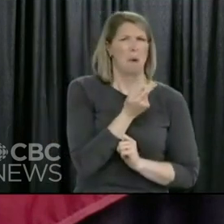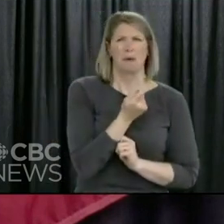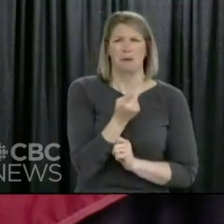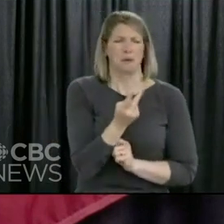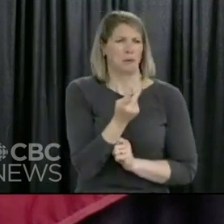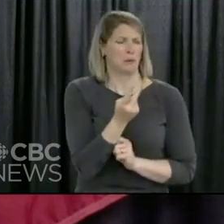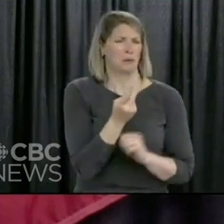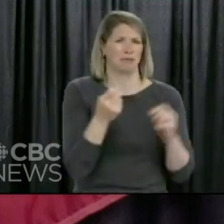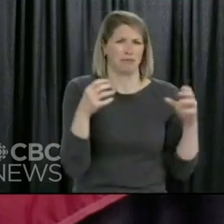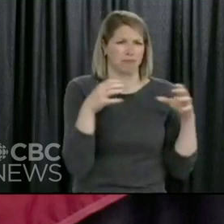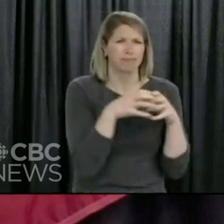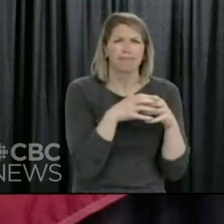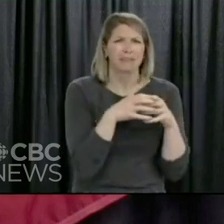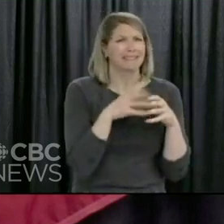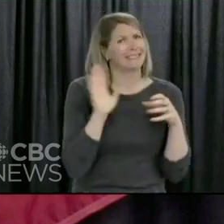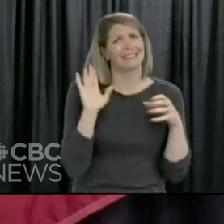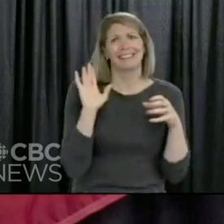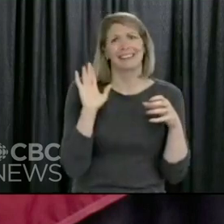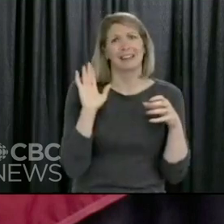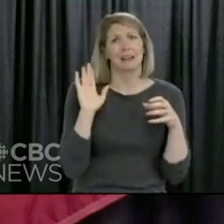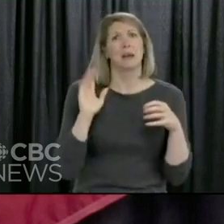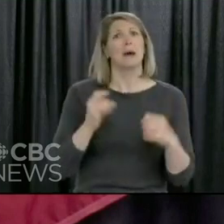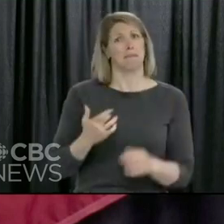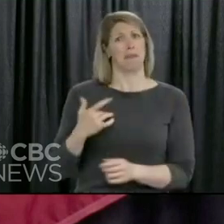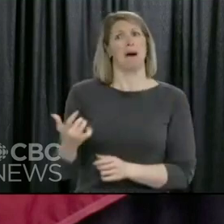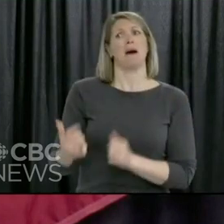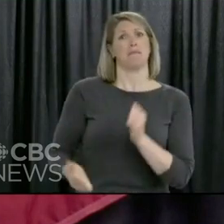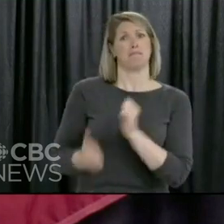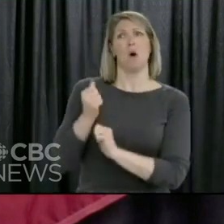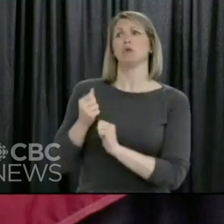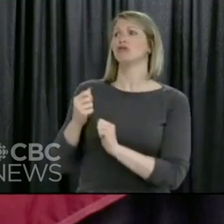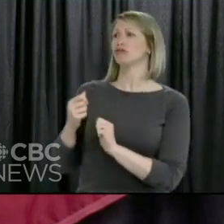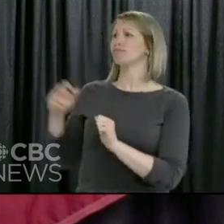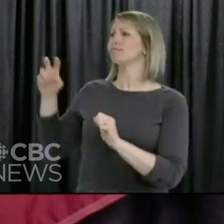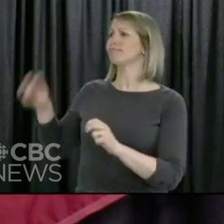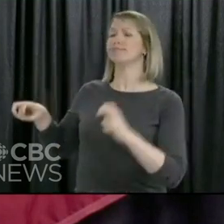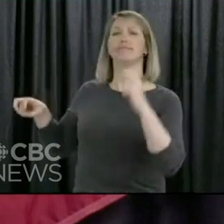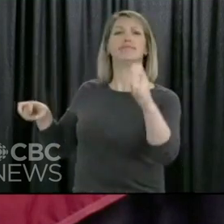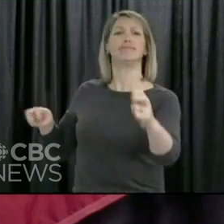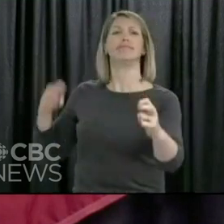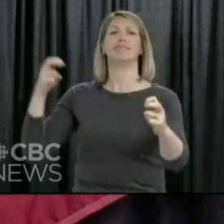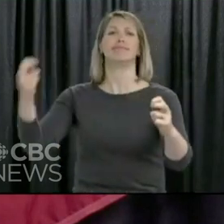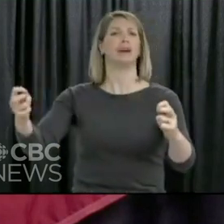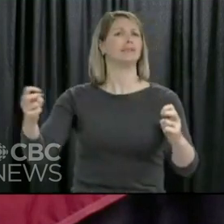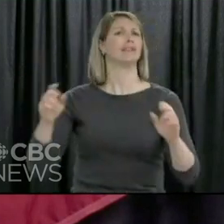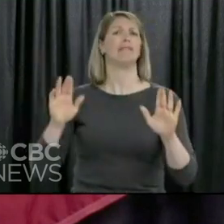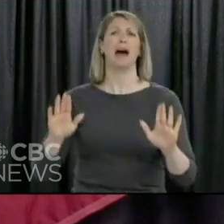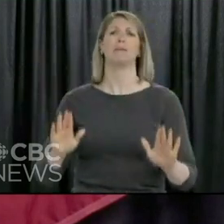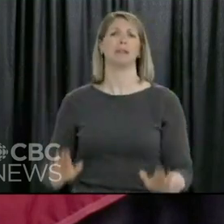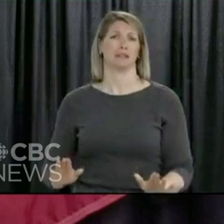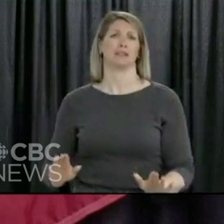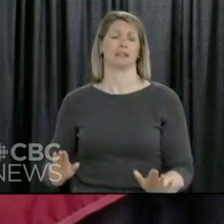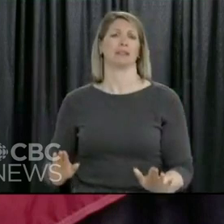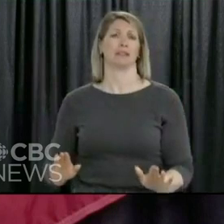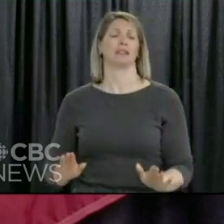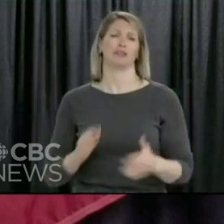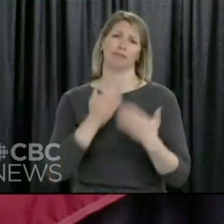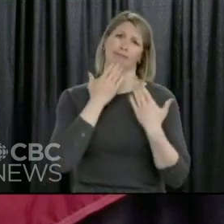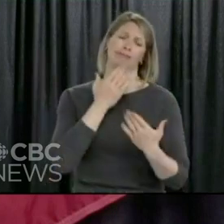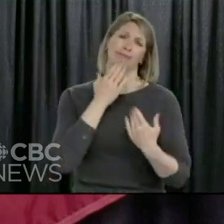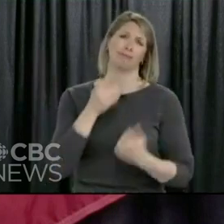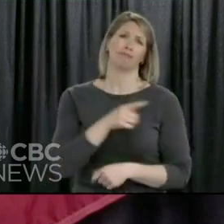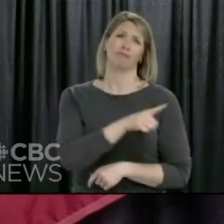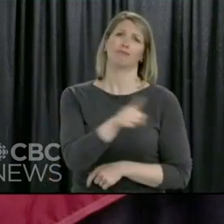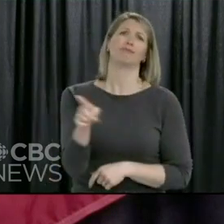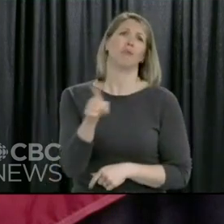we want to thank the people of our province how they responded over this weekend. But, from time to time, you will get people that will see that they